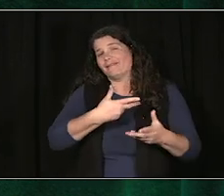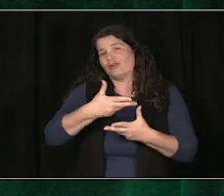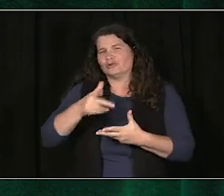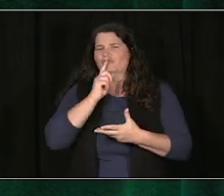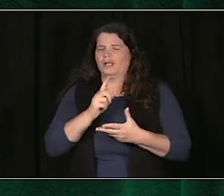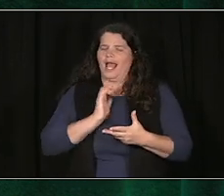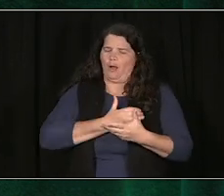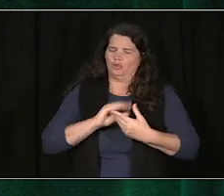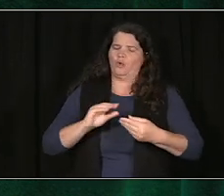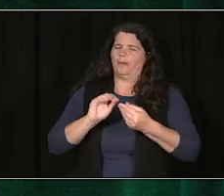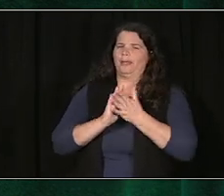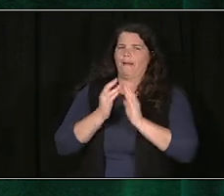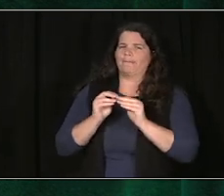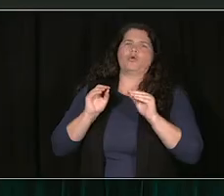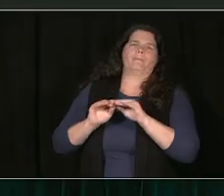mainstream America.